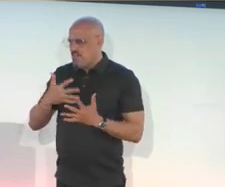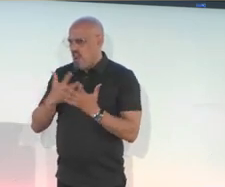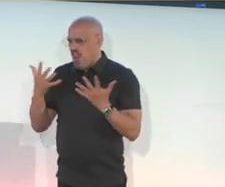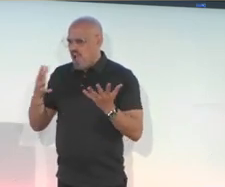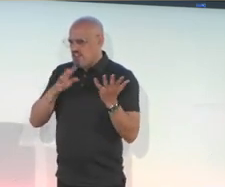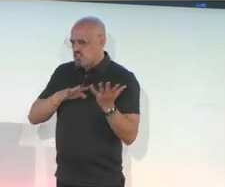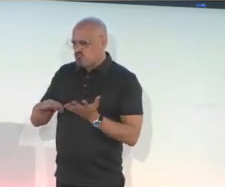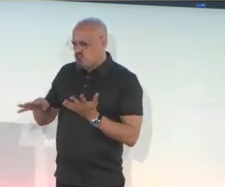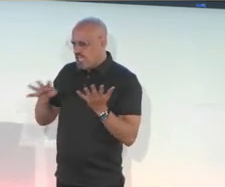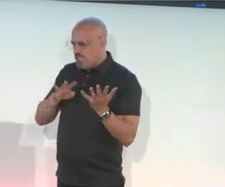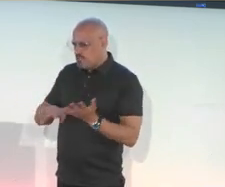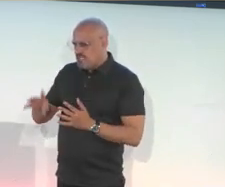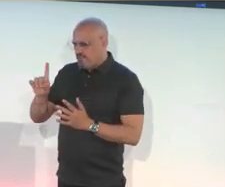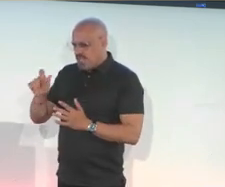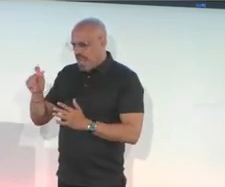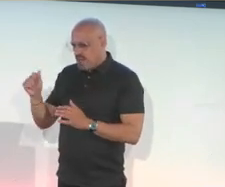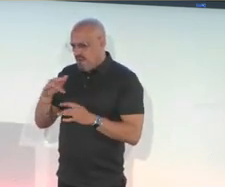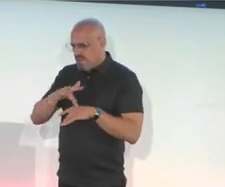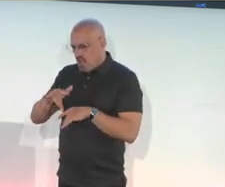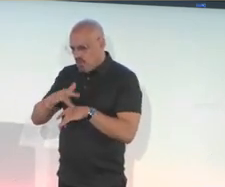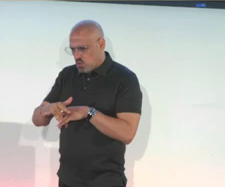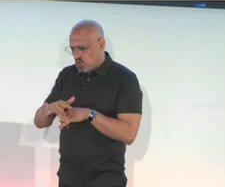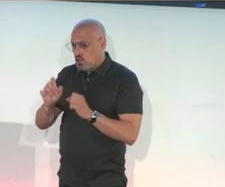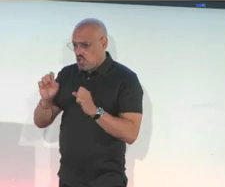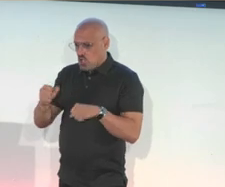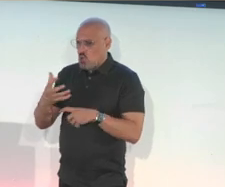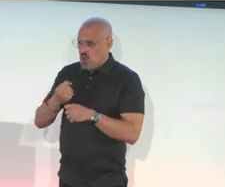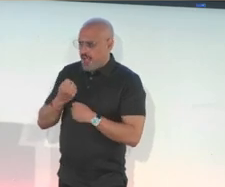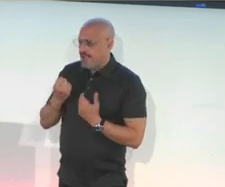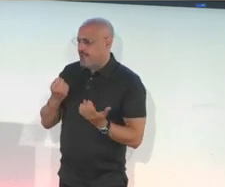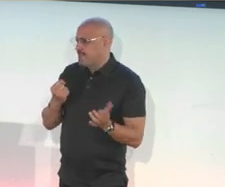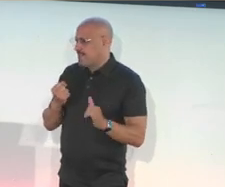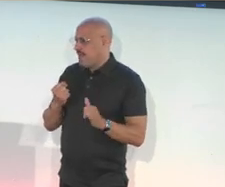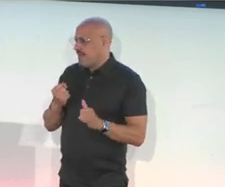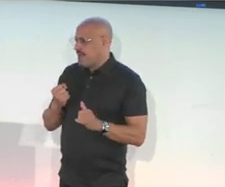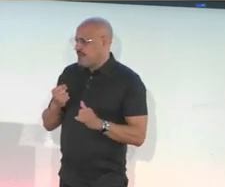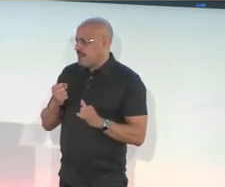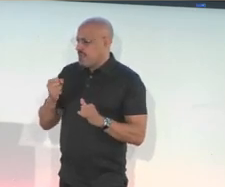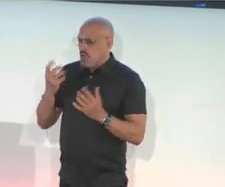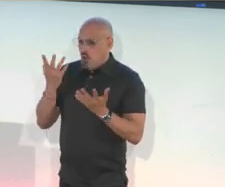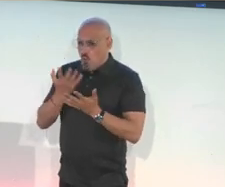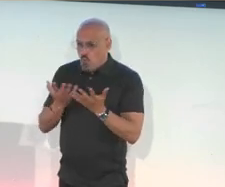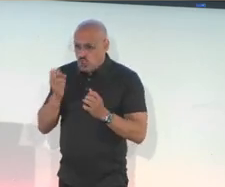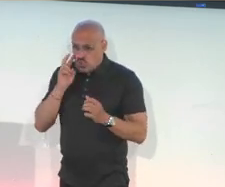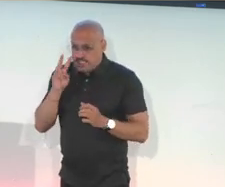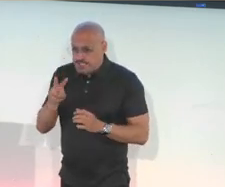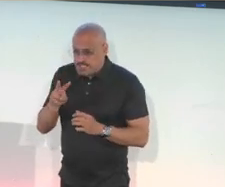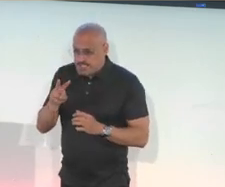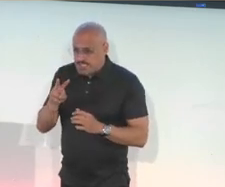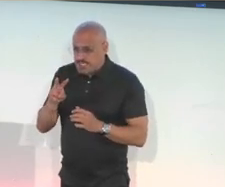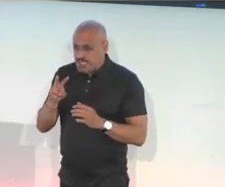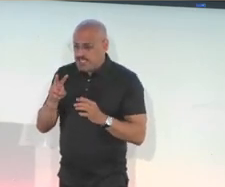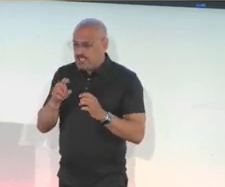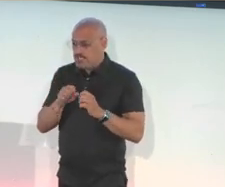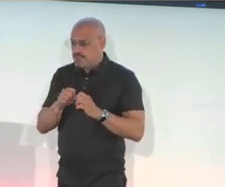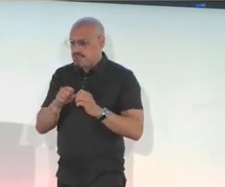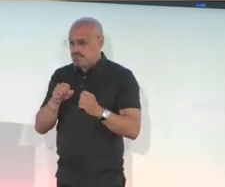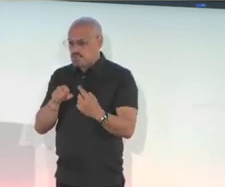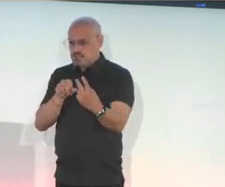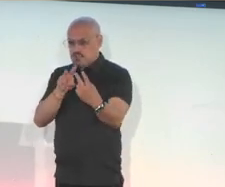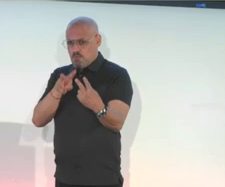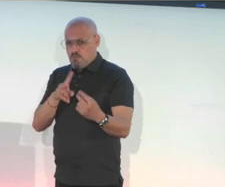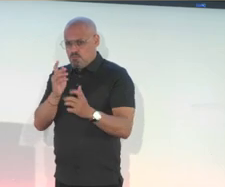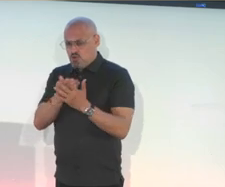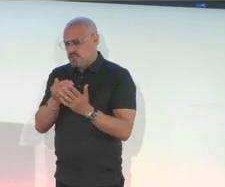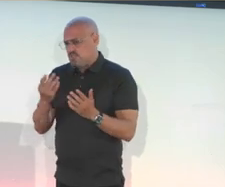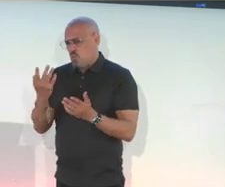streams of data available. So you could get like what you're seeing on the lips of the other person, like what the HoloLens